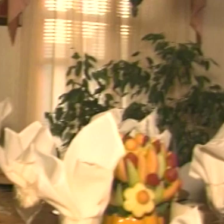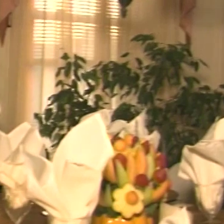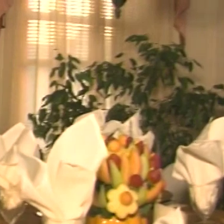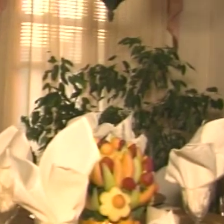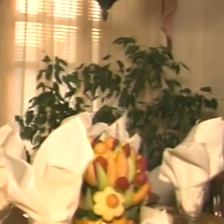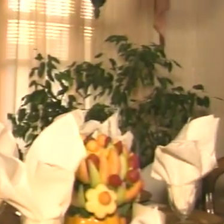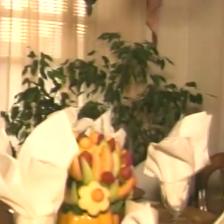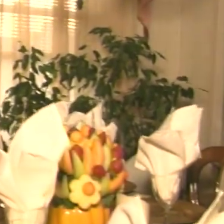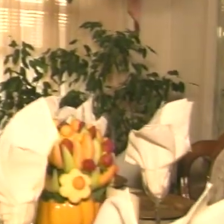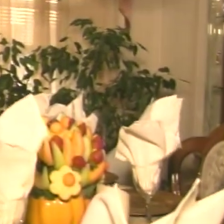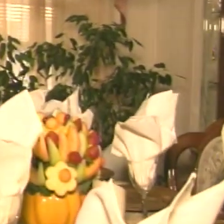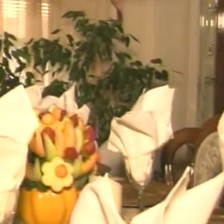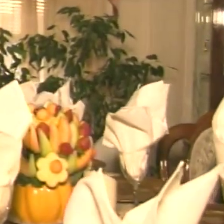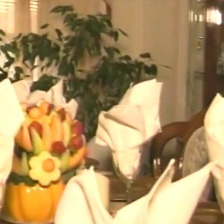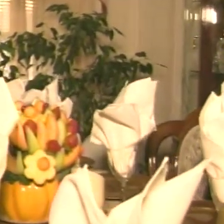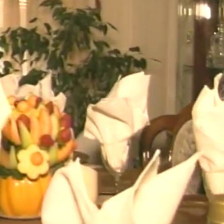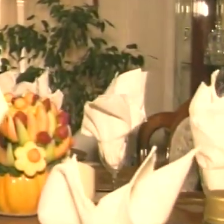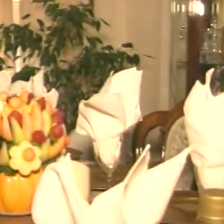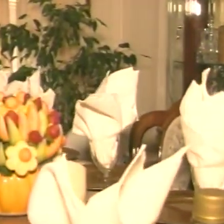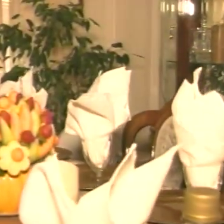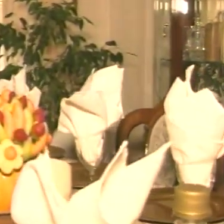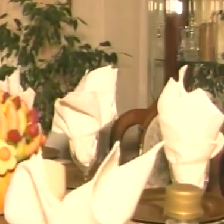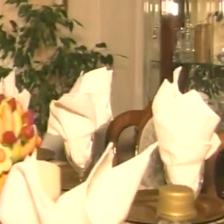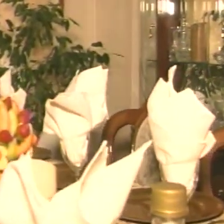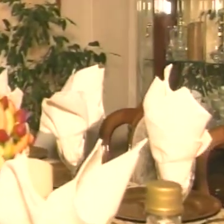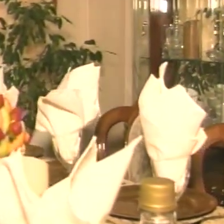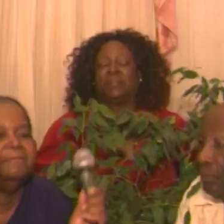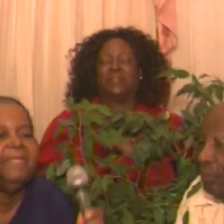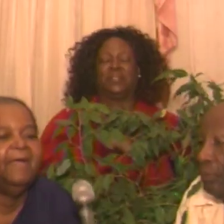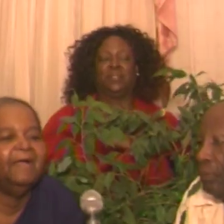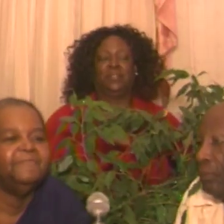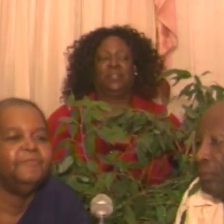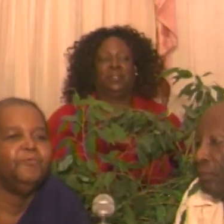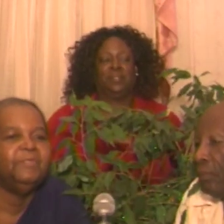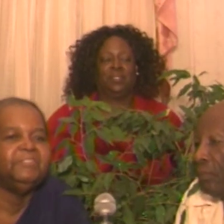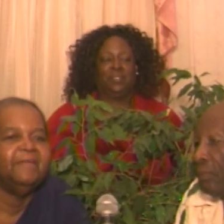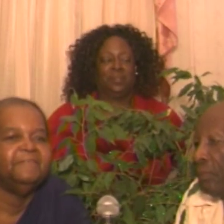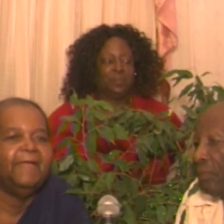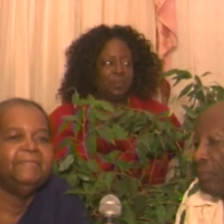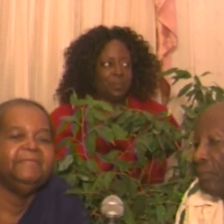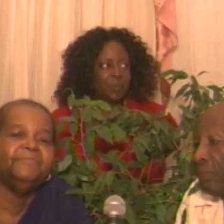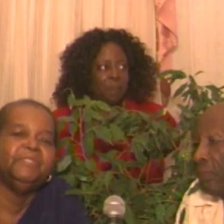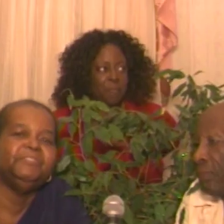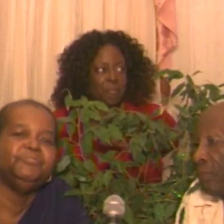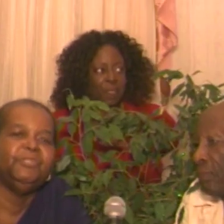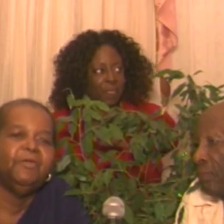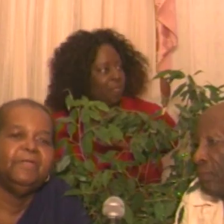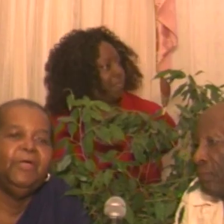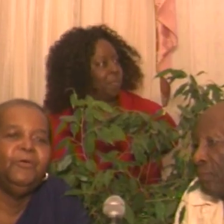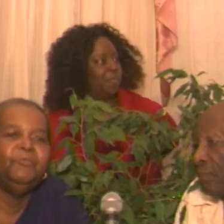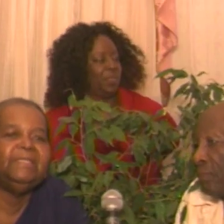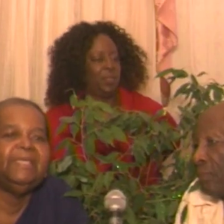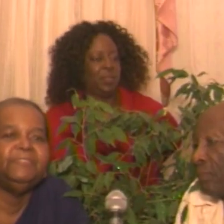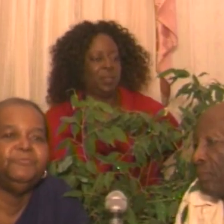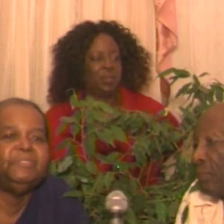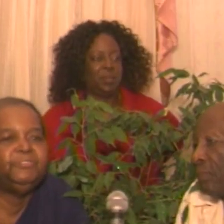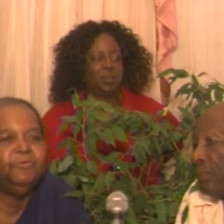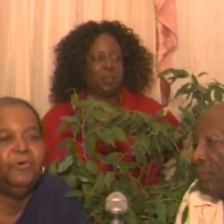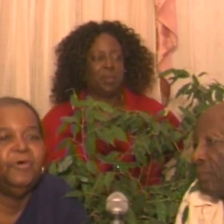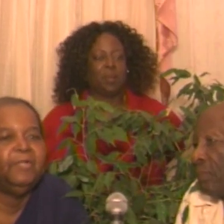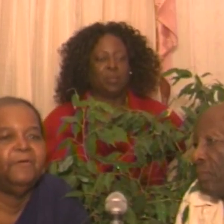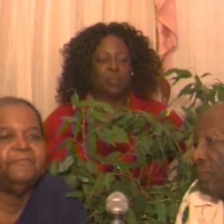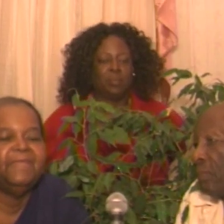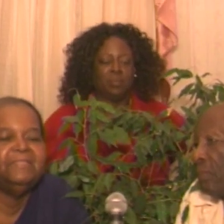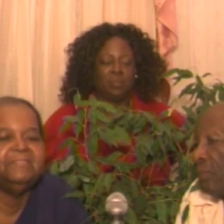the Wiltshires still had this message for Barbadians. On behalf of the Wilshire family in Brooklyn, New York, we'd like to wish